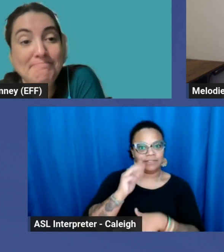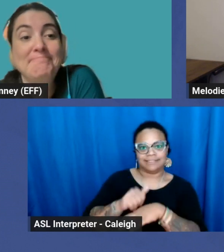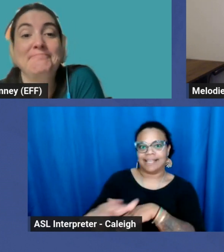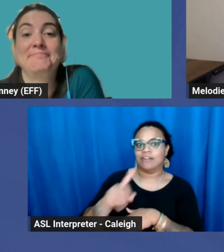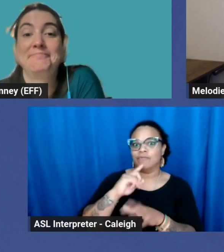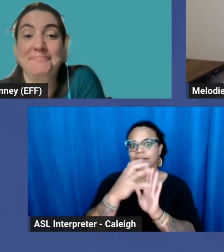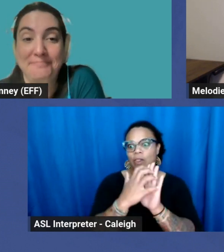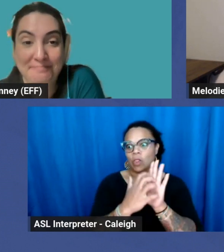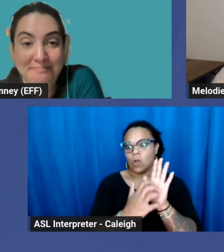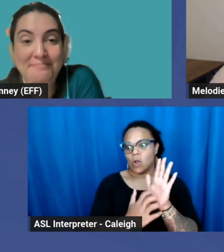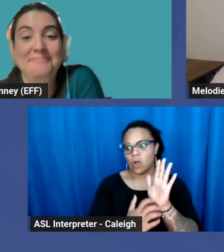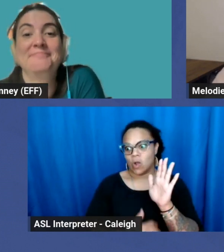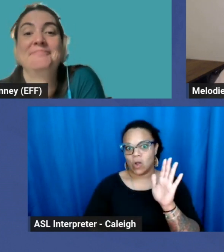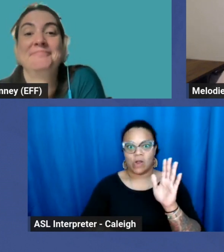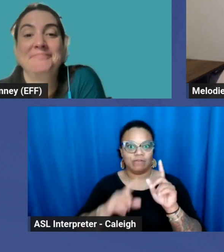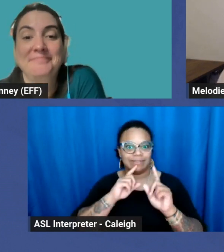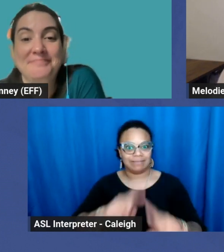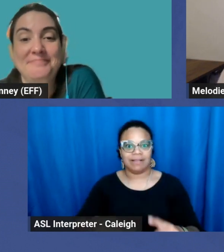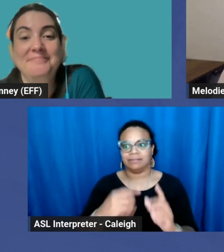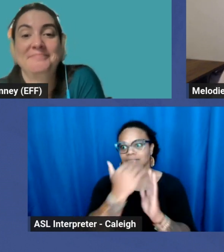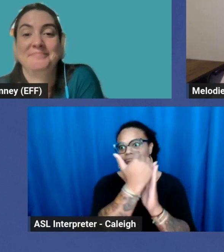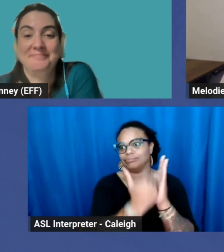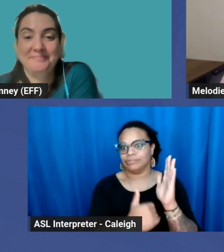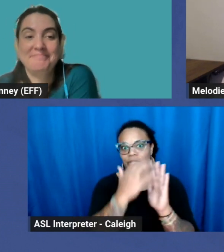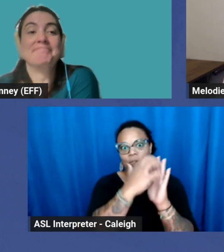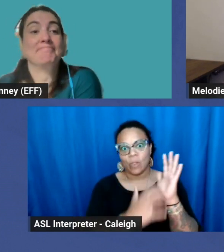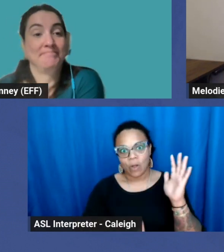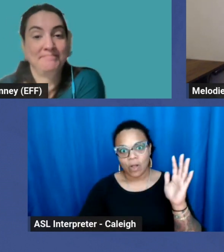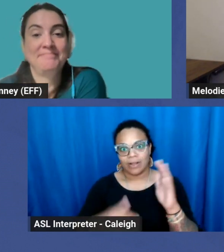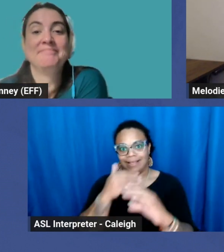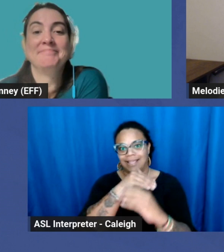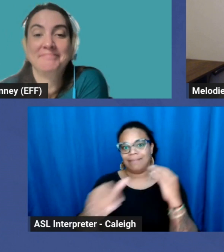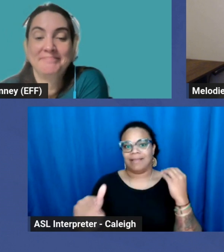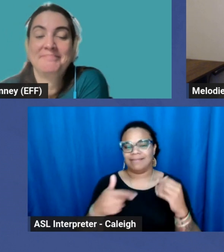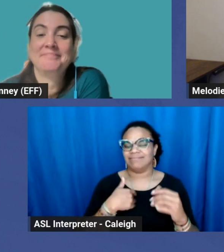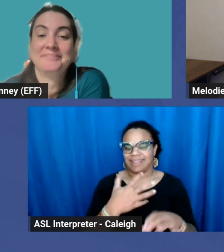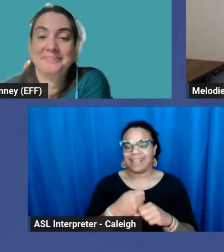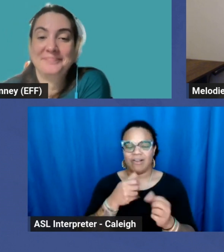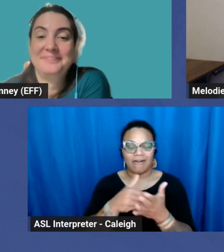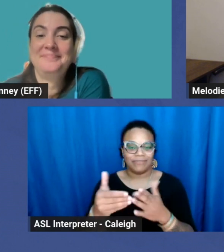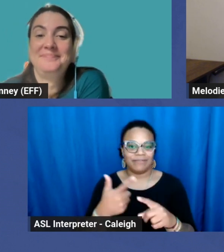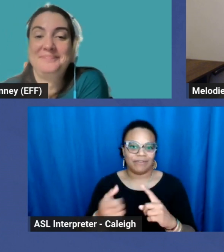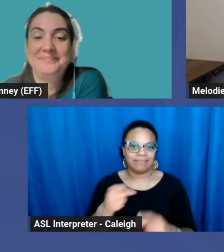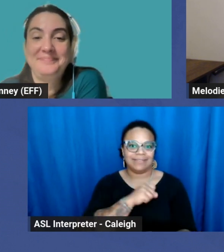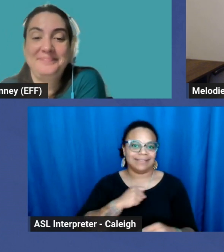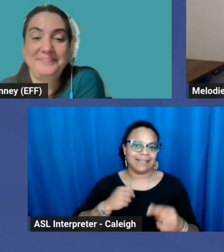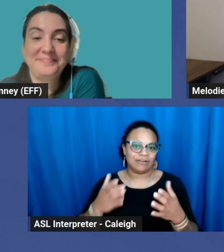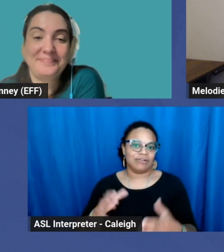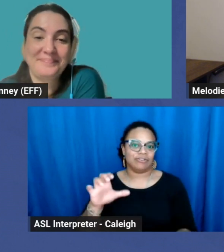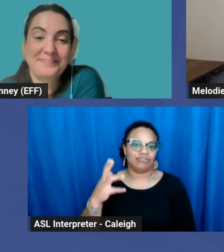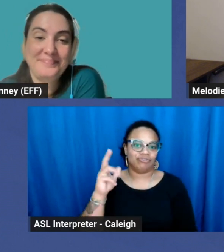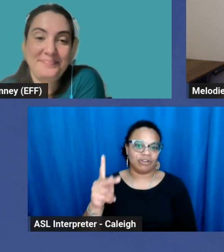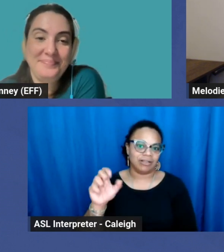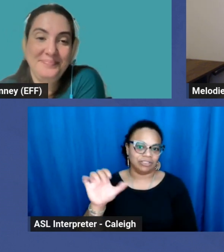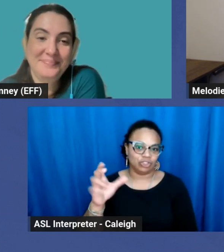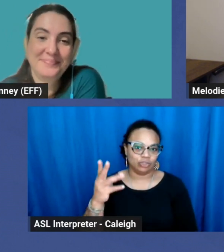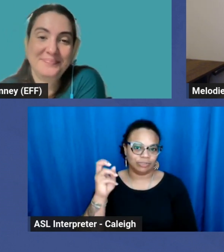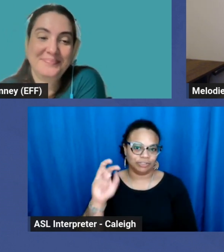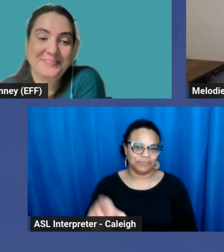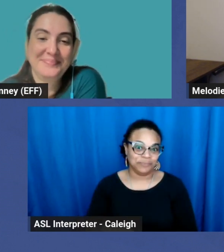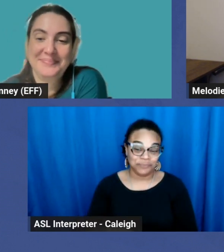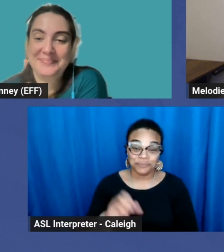very long emails from Senator Chuck Schumer quite frequently. Okay, Melody, bring us